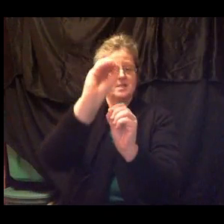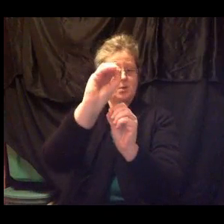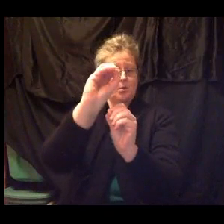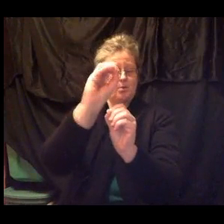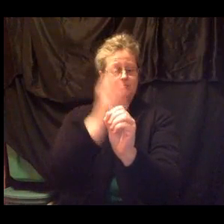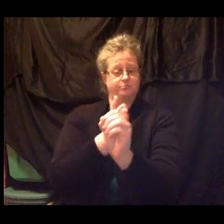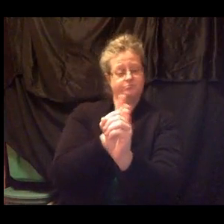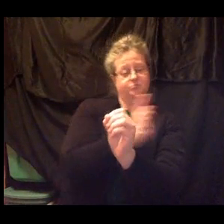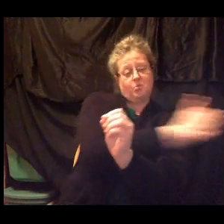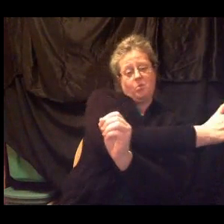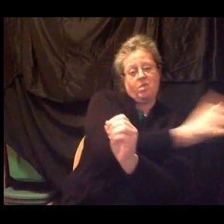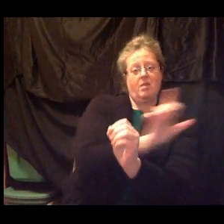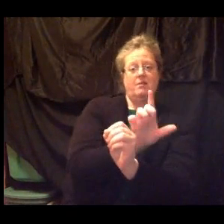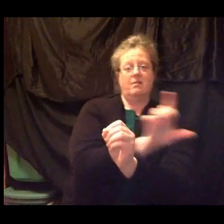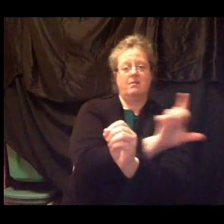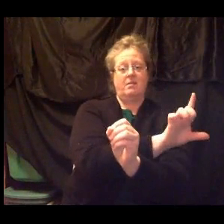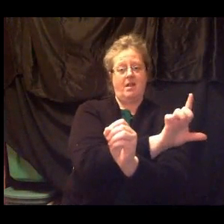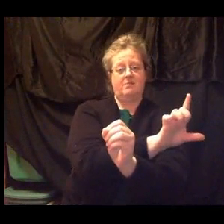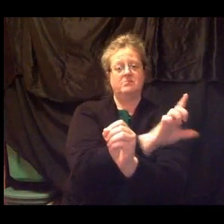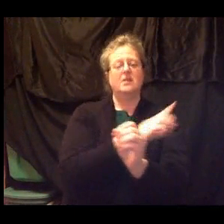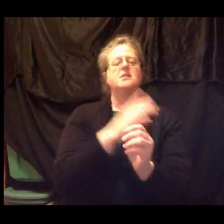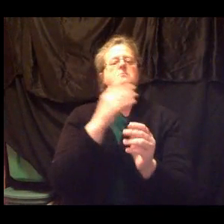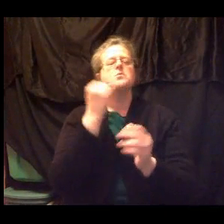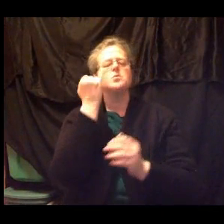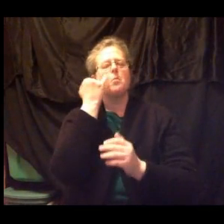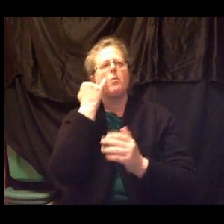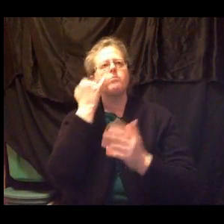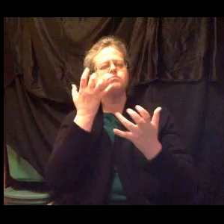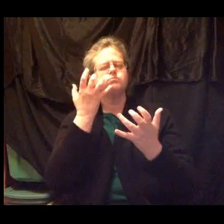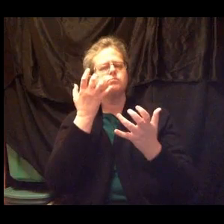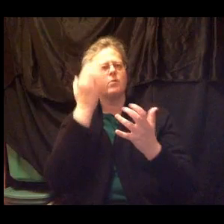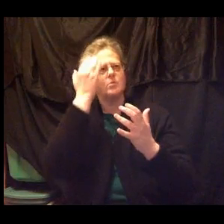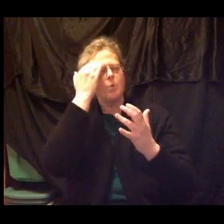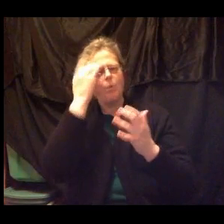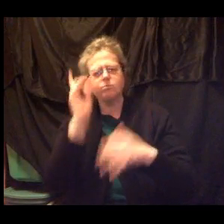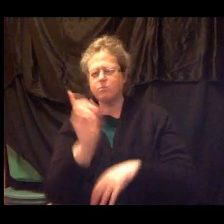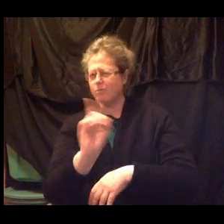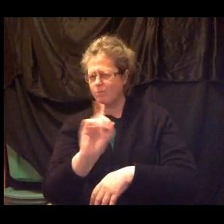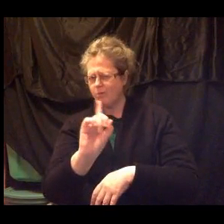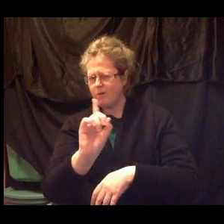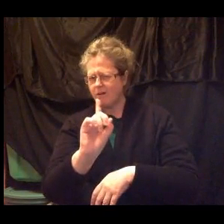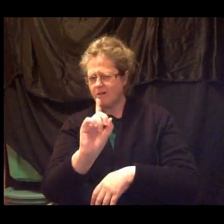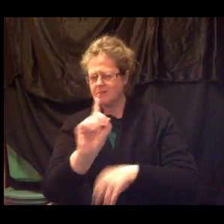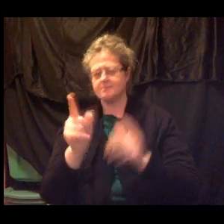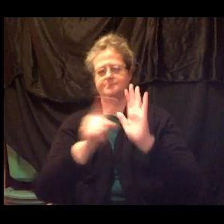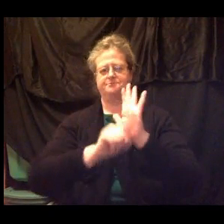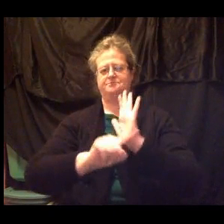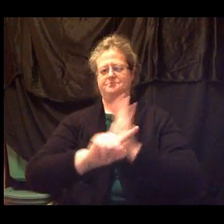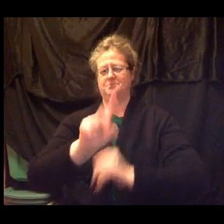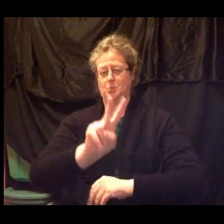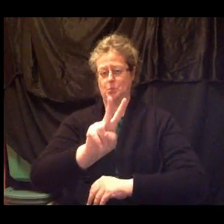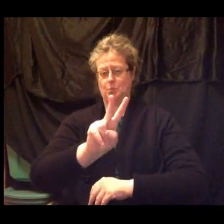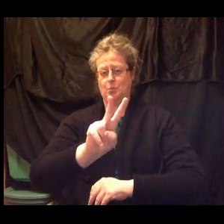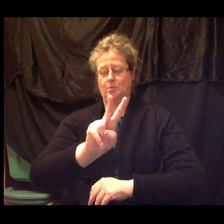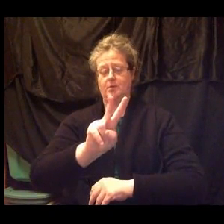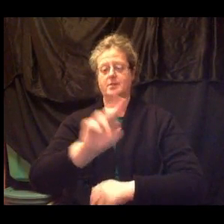-2 on the number line. All right, -2 is 2 units to the left. So we take